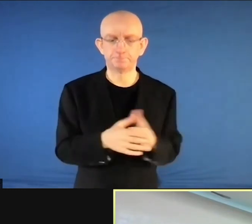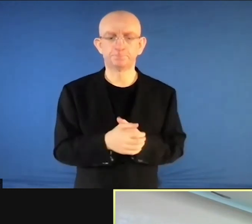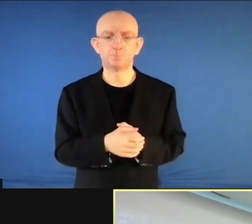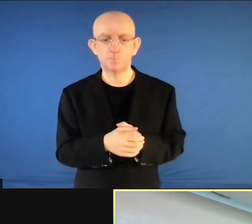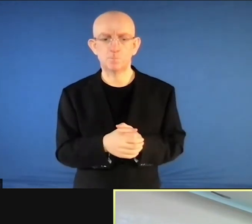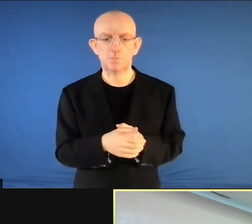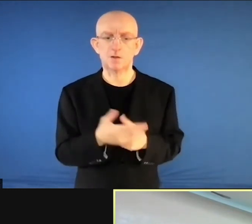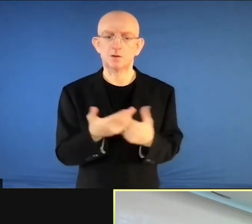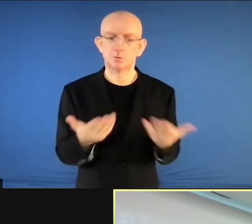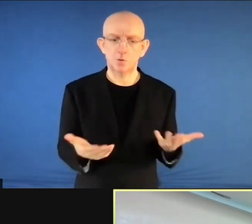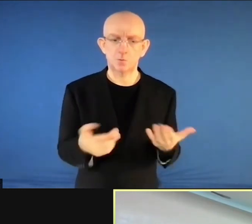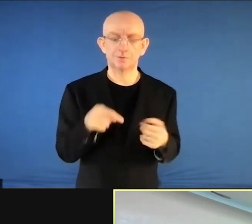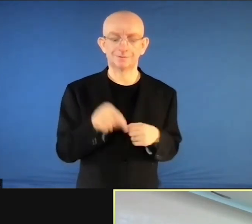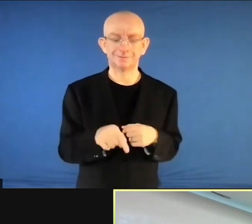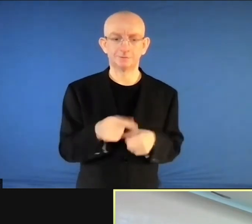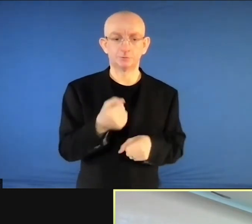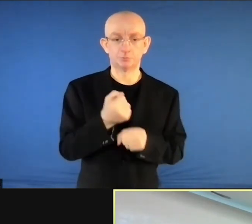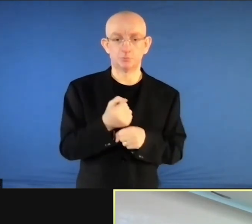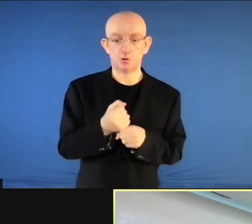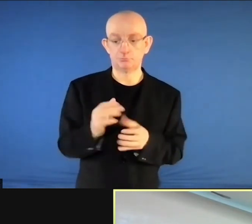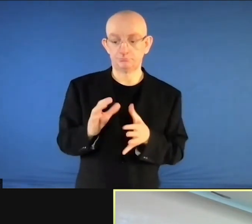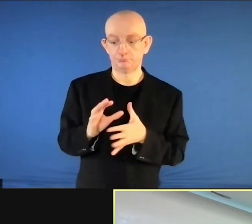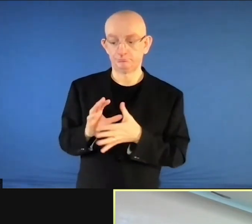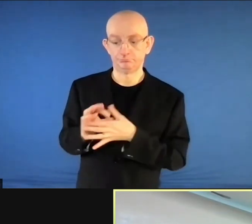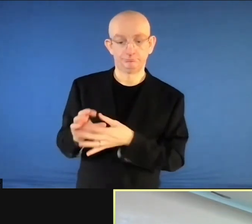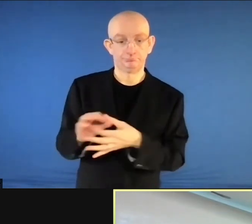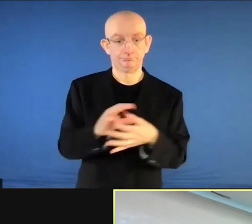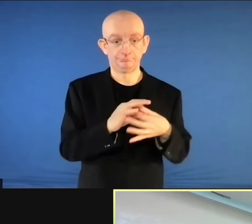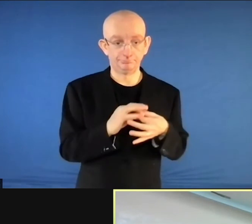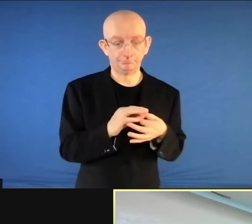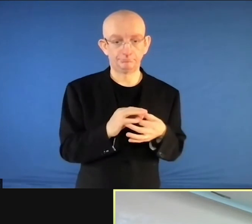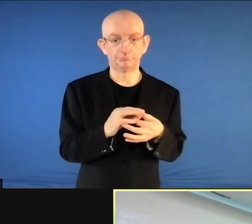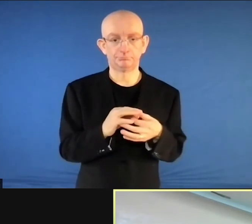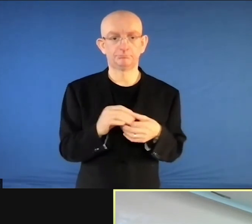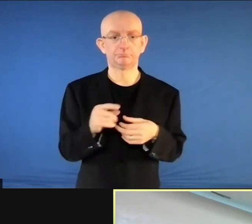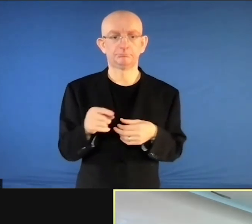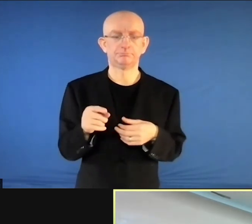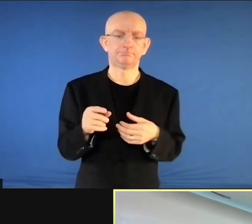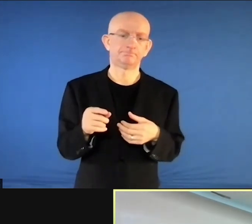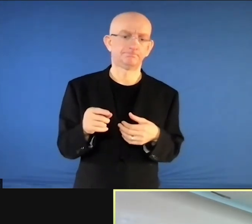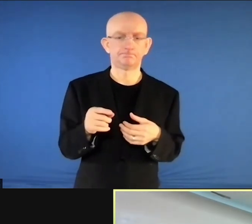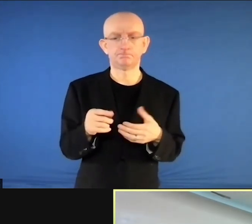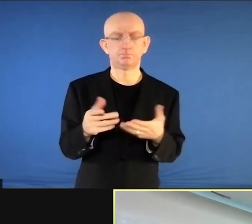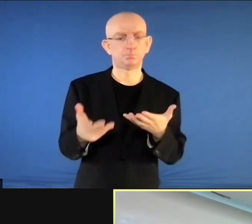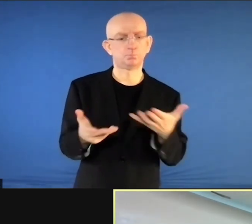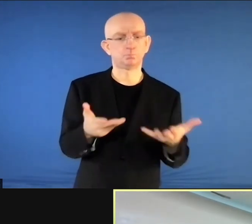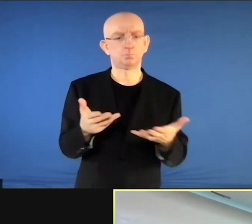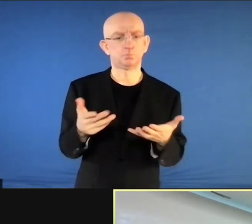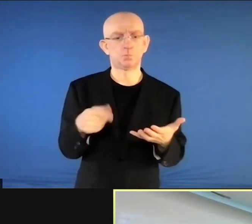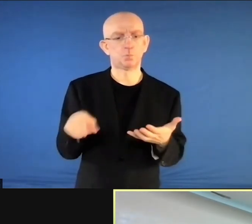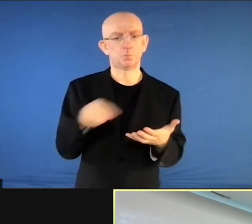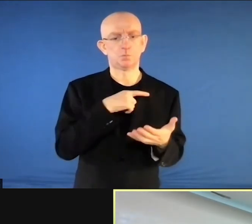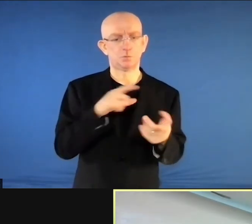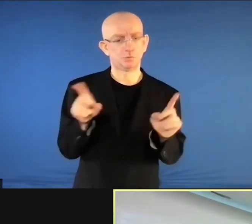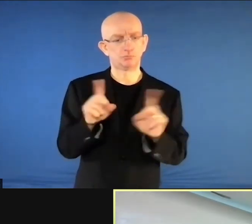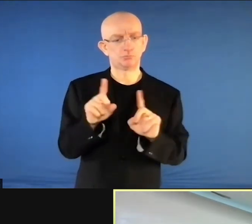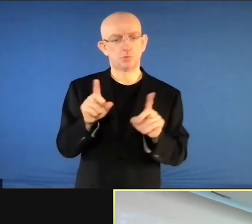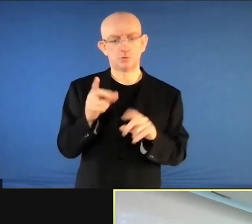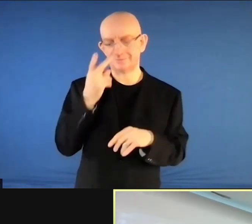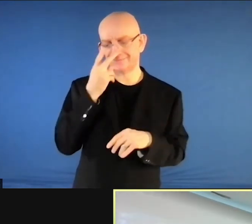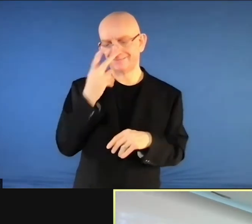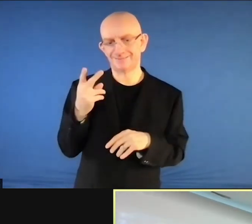includes, or we're not looking at the participation of refugees as like